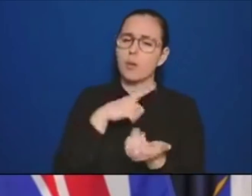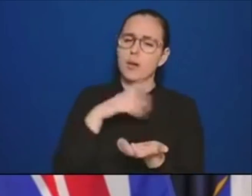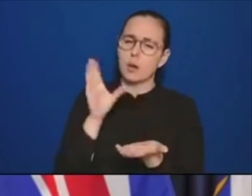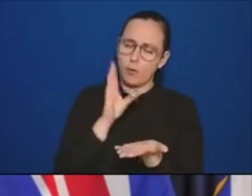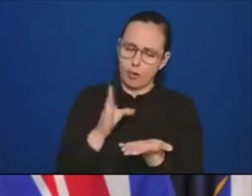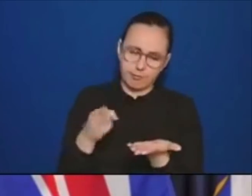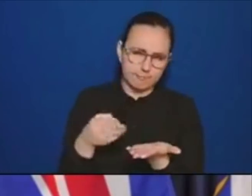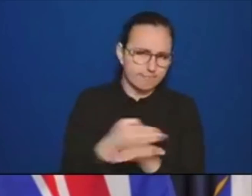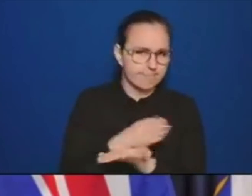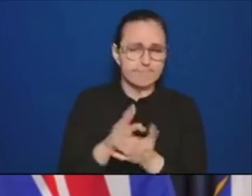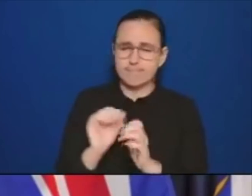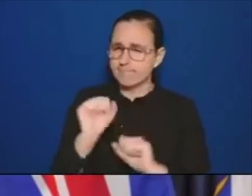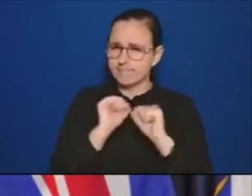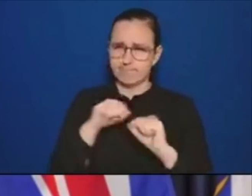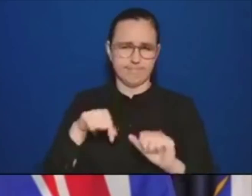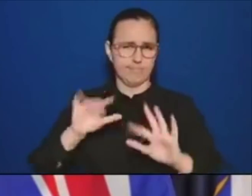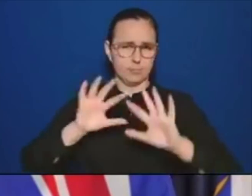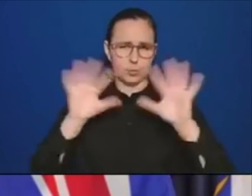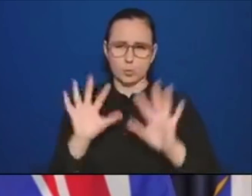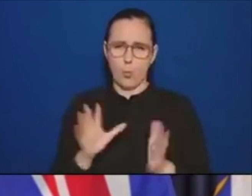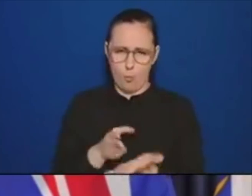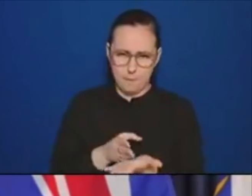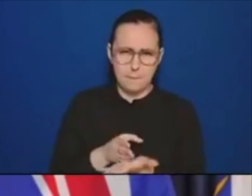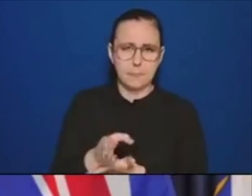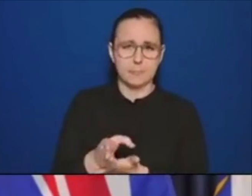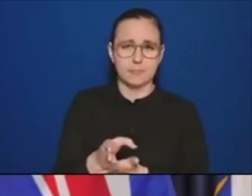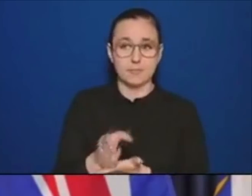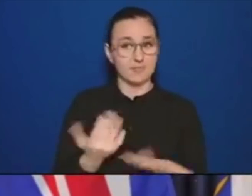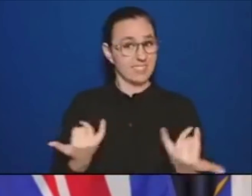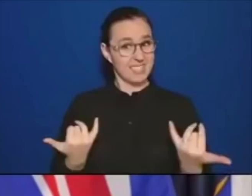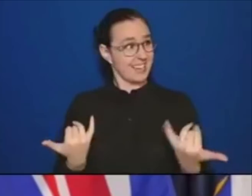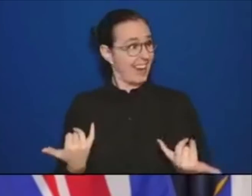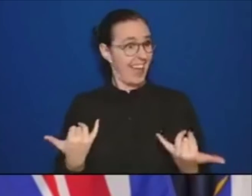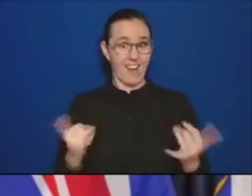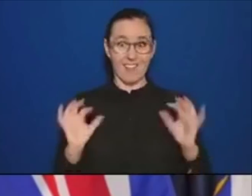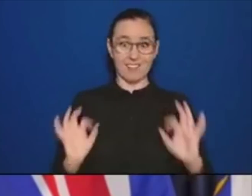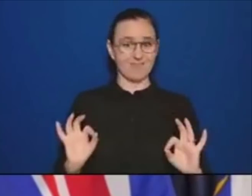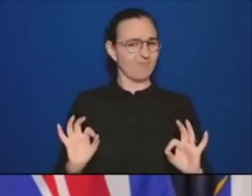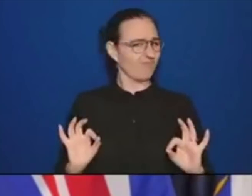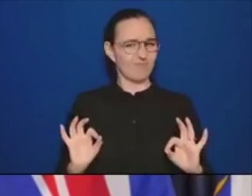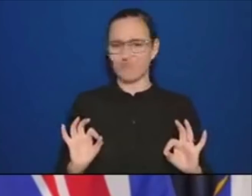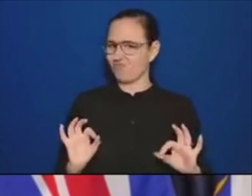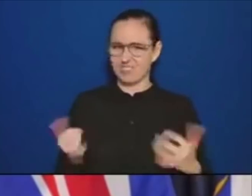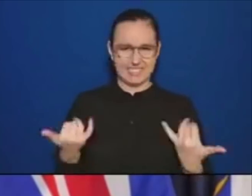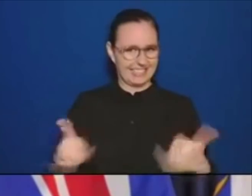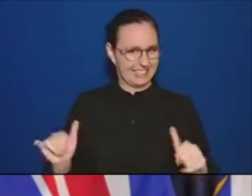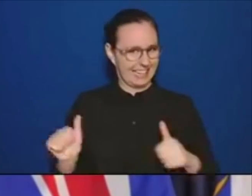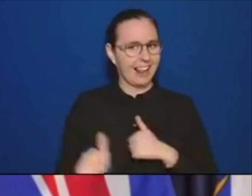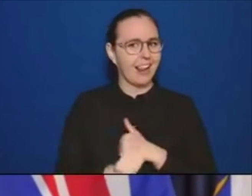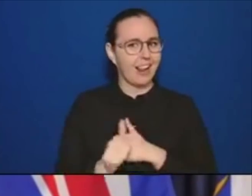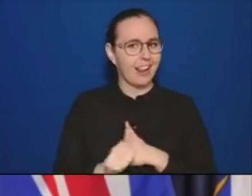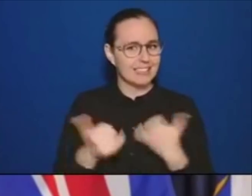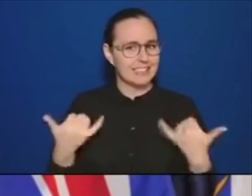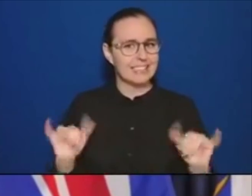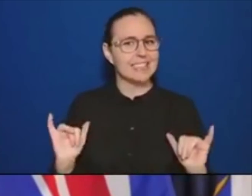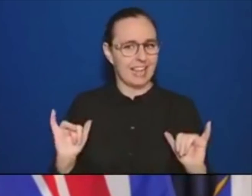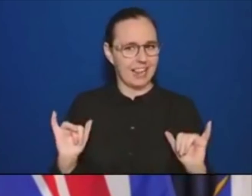a long way from being out of danger. We must remain vigilant, especially as these weather systems come back